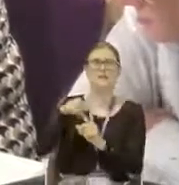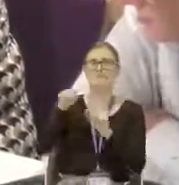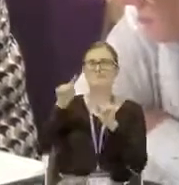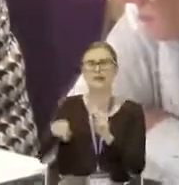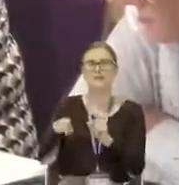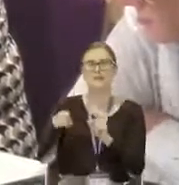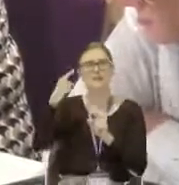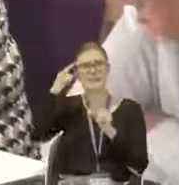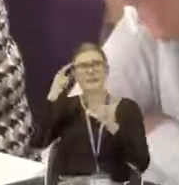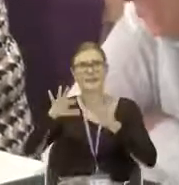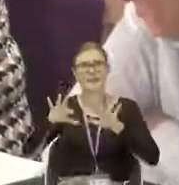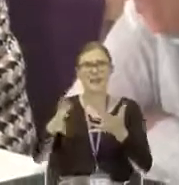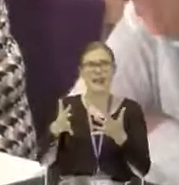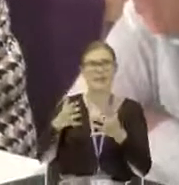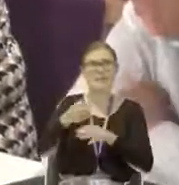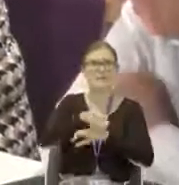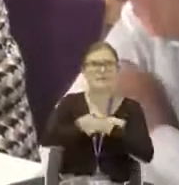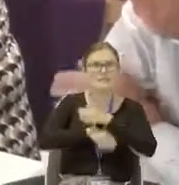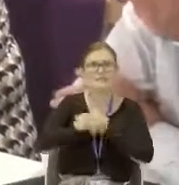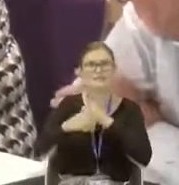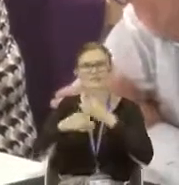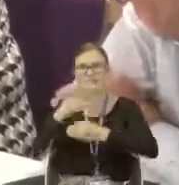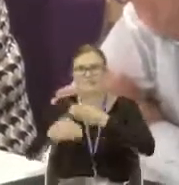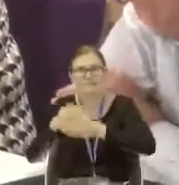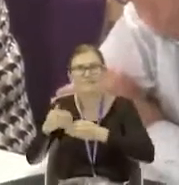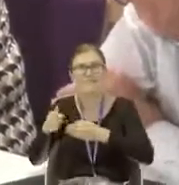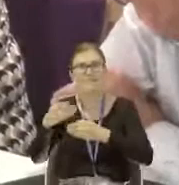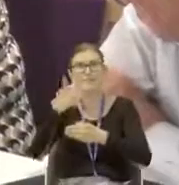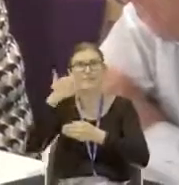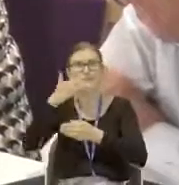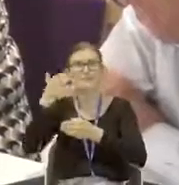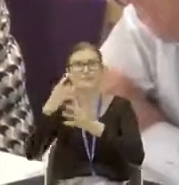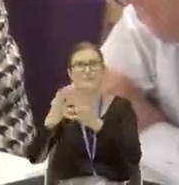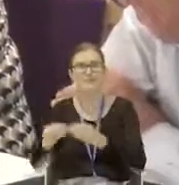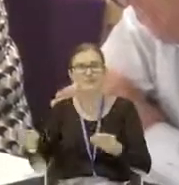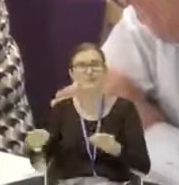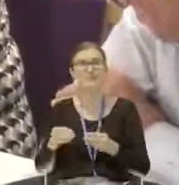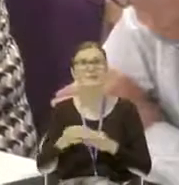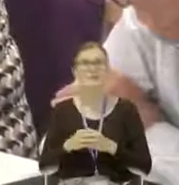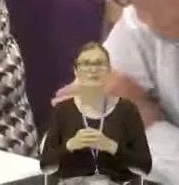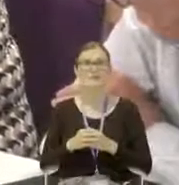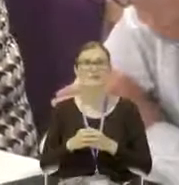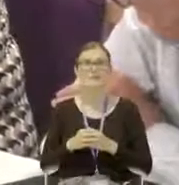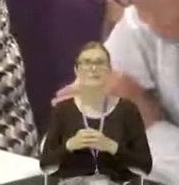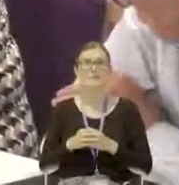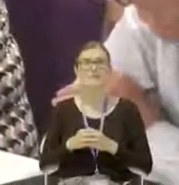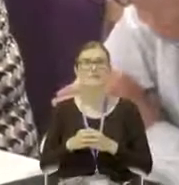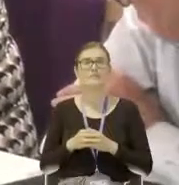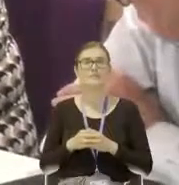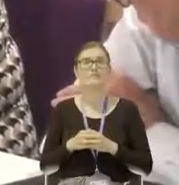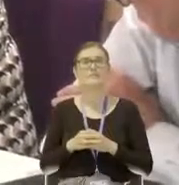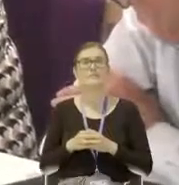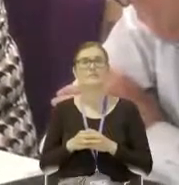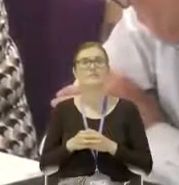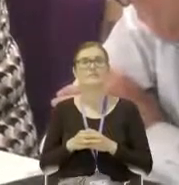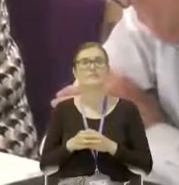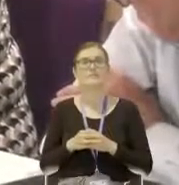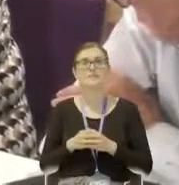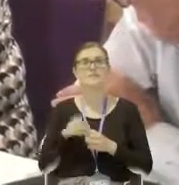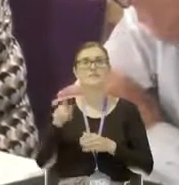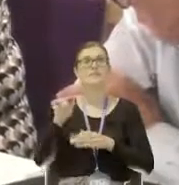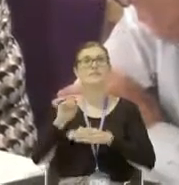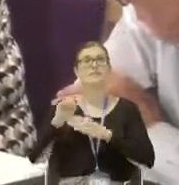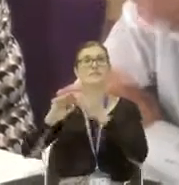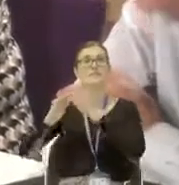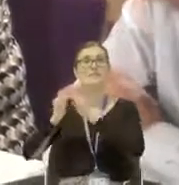the challenges. And when the mayors of war-torn areas are busy fighting for the people's survival,